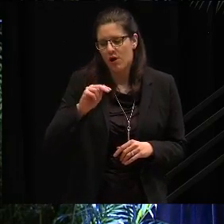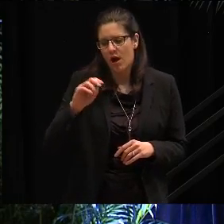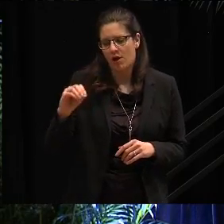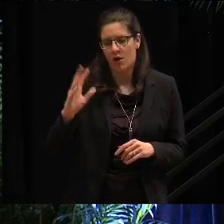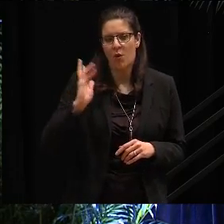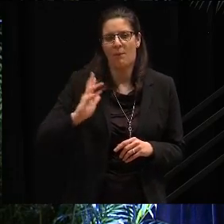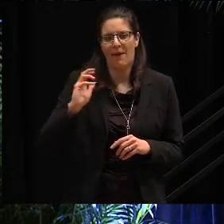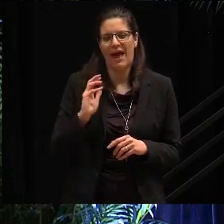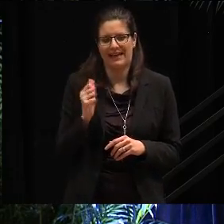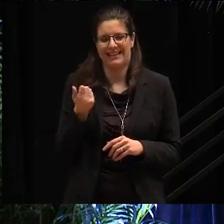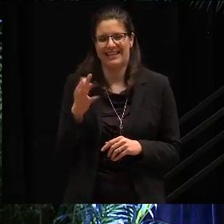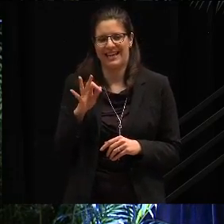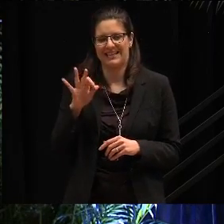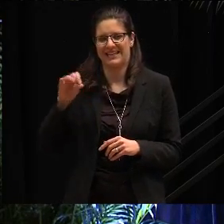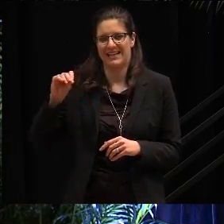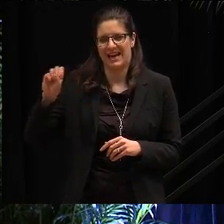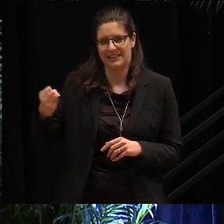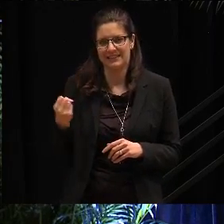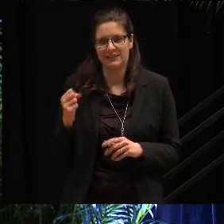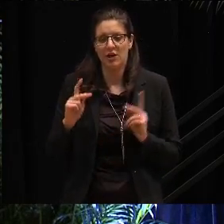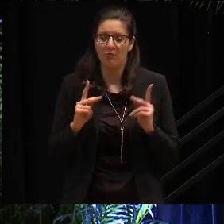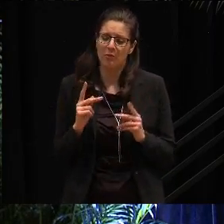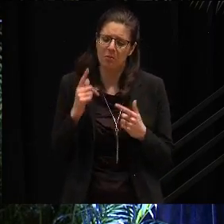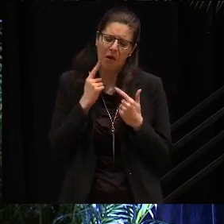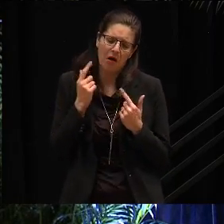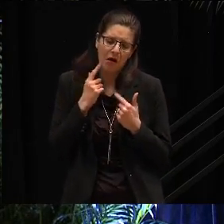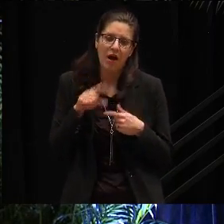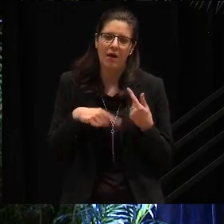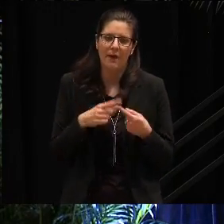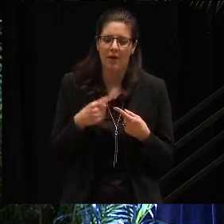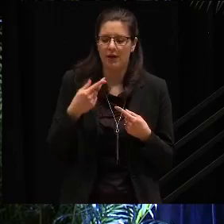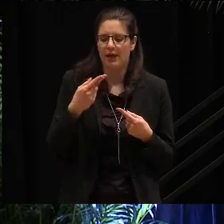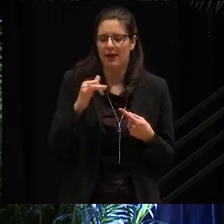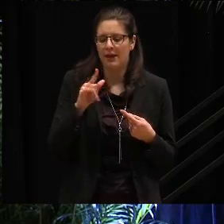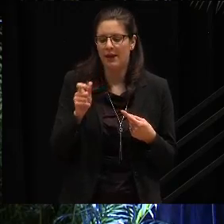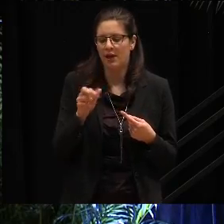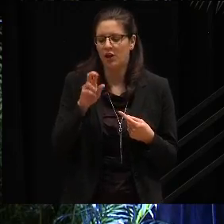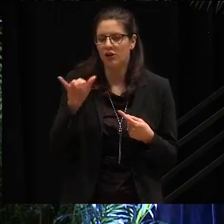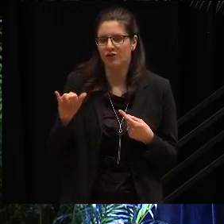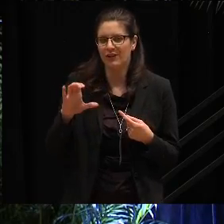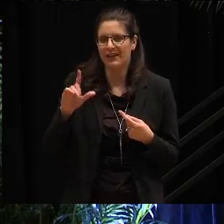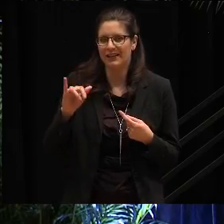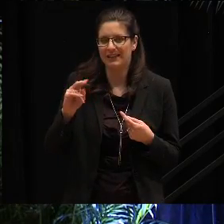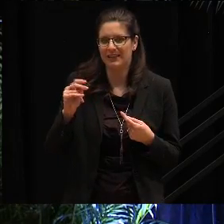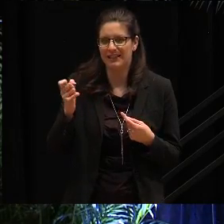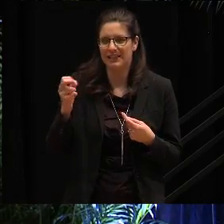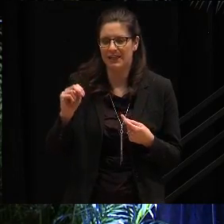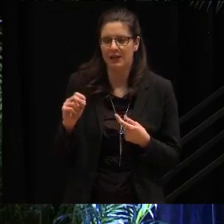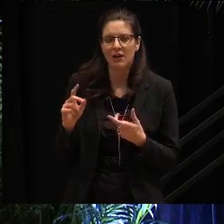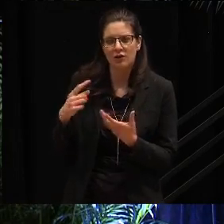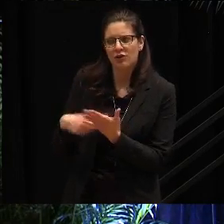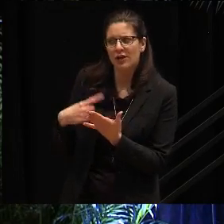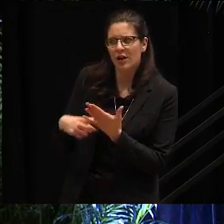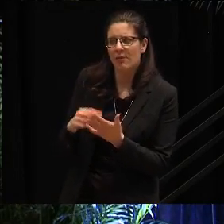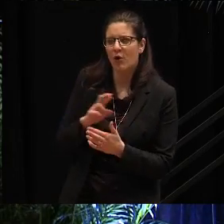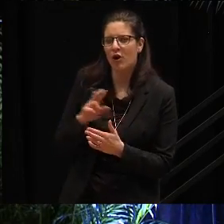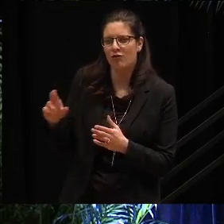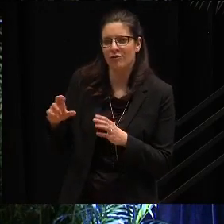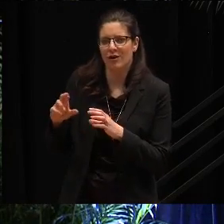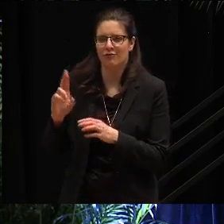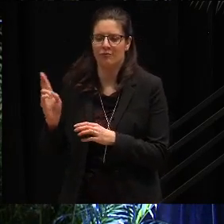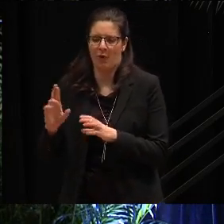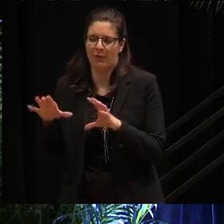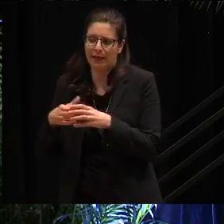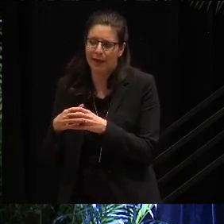of people scoffed when Hillary Clinton talked about a vast right-wing conspiracy. But since then, we've come along